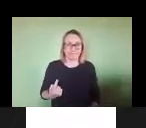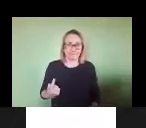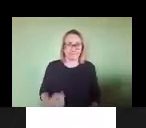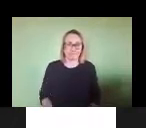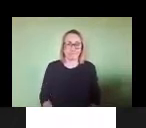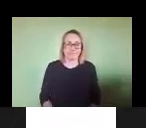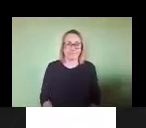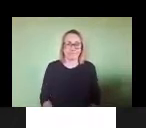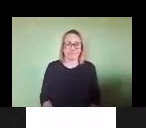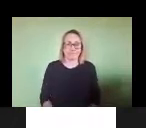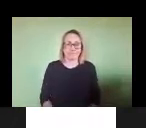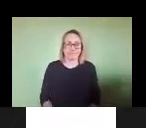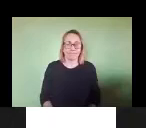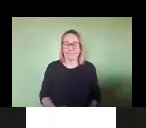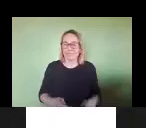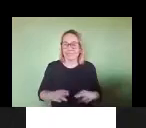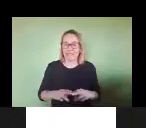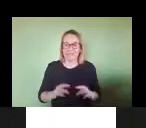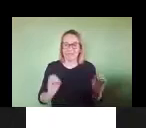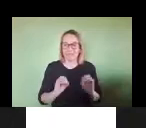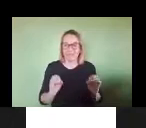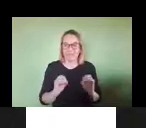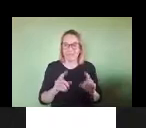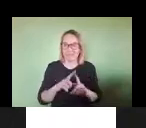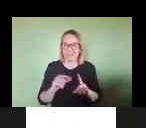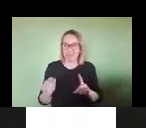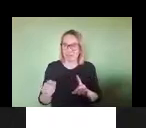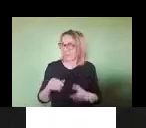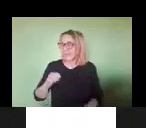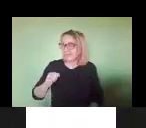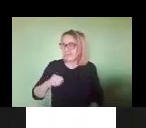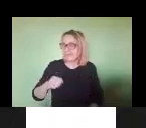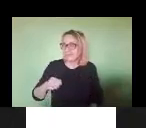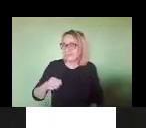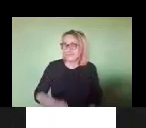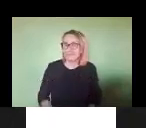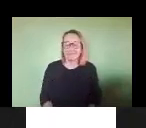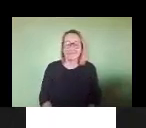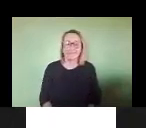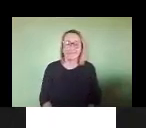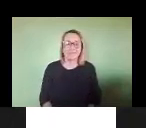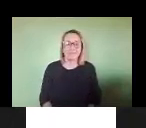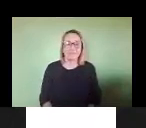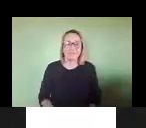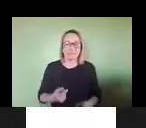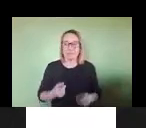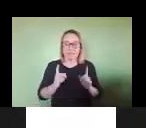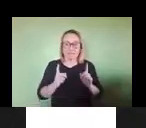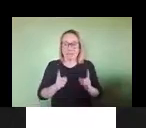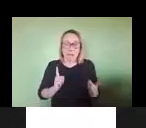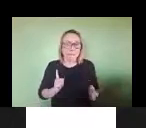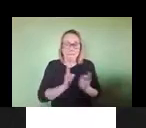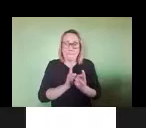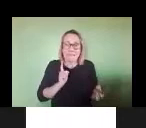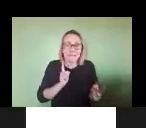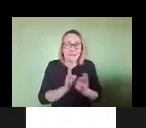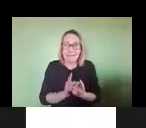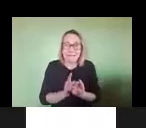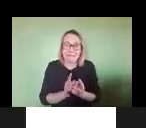Yeah, you'd be feeling quite isolated if you didn't have the digital activities. Yeah, Yeah. if you didn't meet people using that,